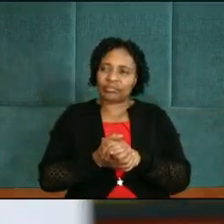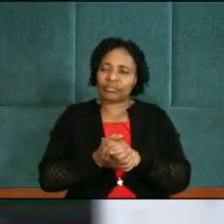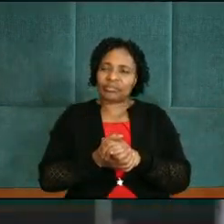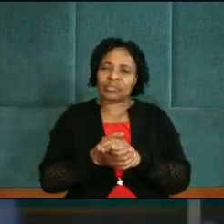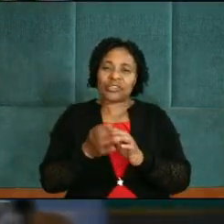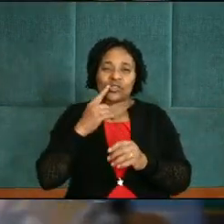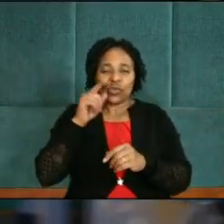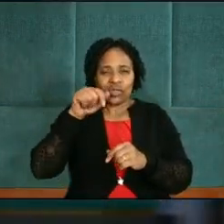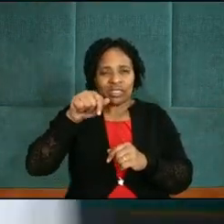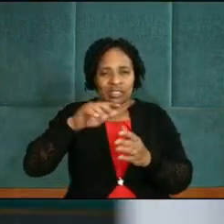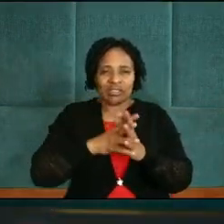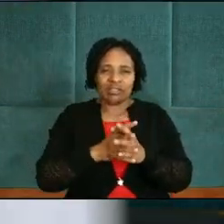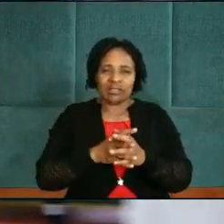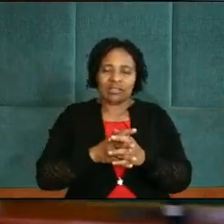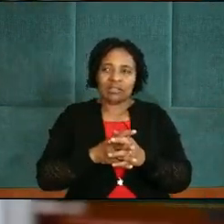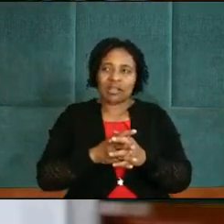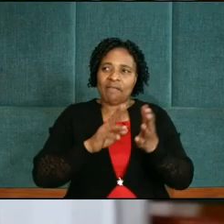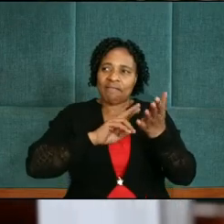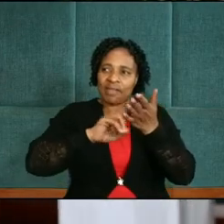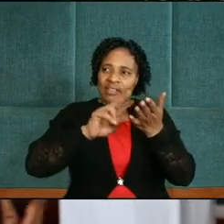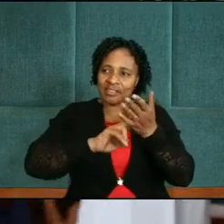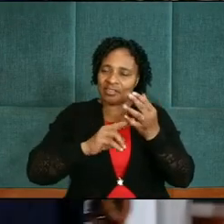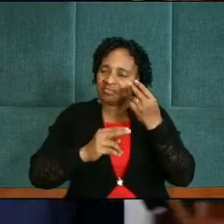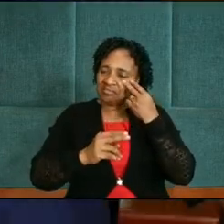So here's what's fascinating.